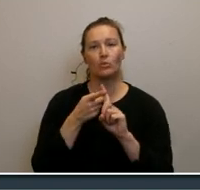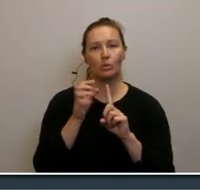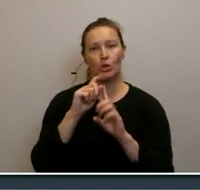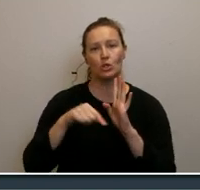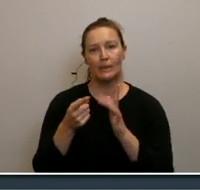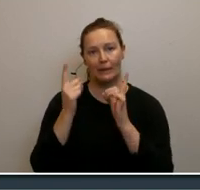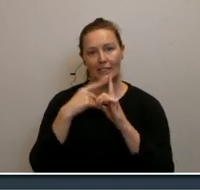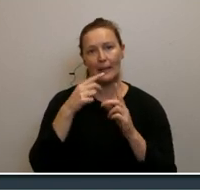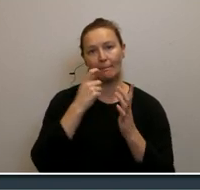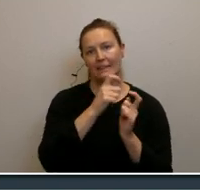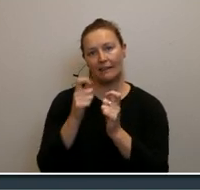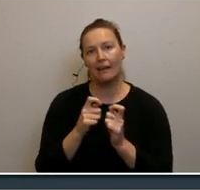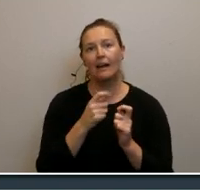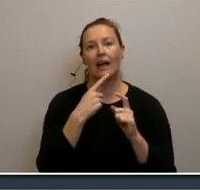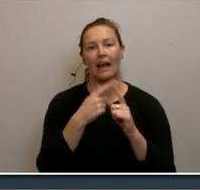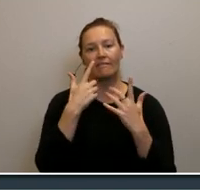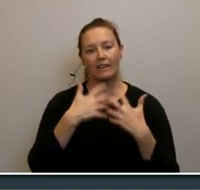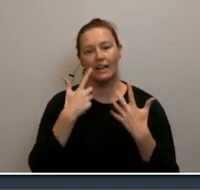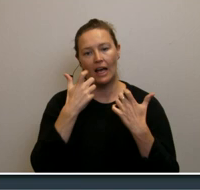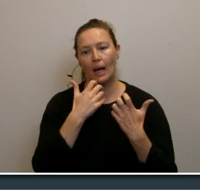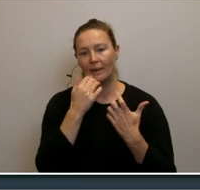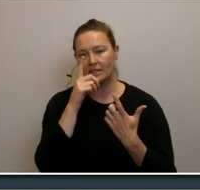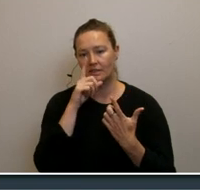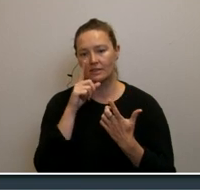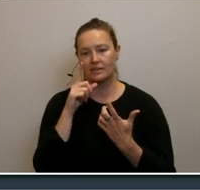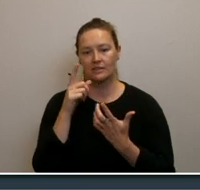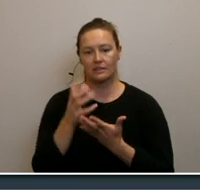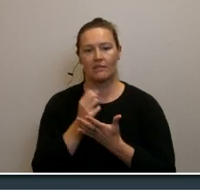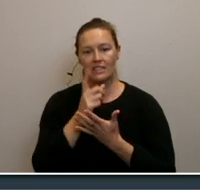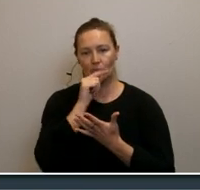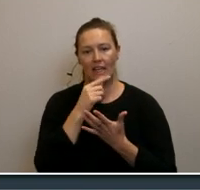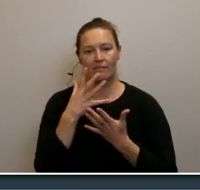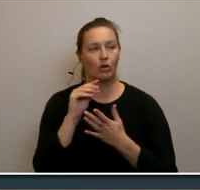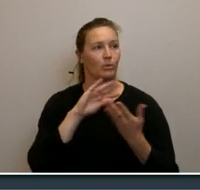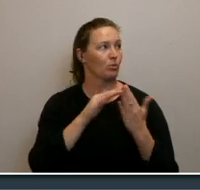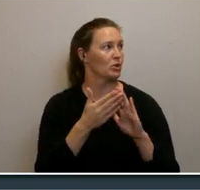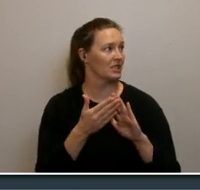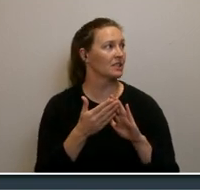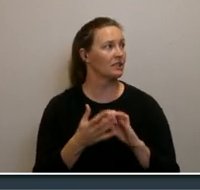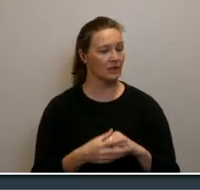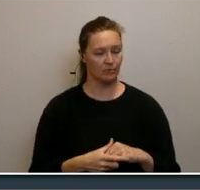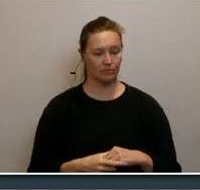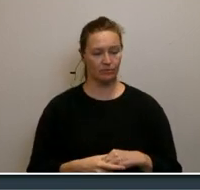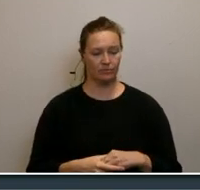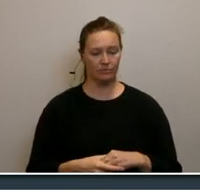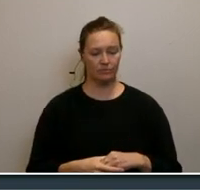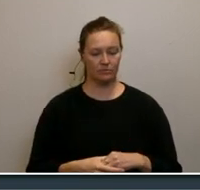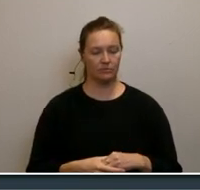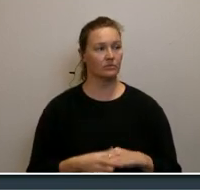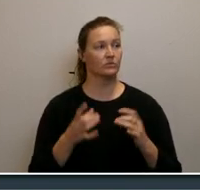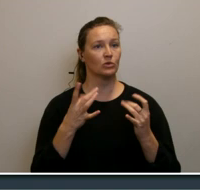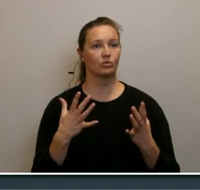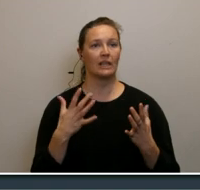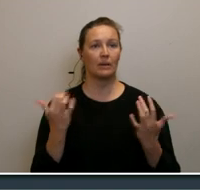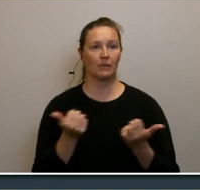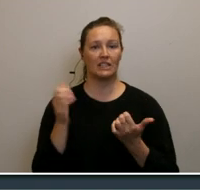builder, and scope the kinds of savings we can get from the community in kind. So, we're already significant indications of